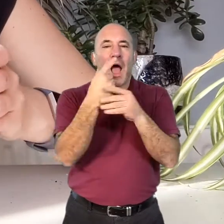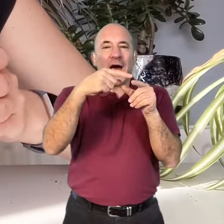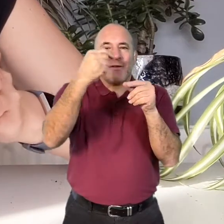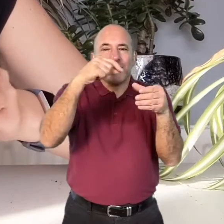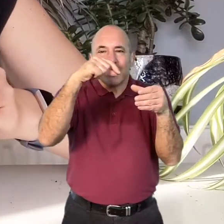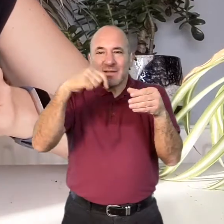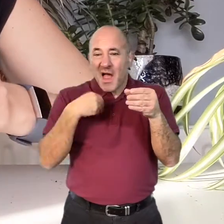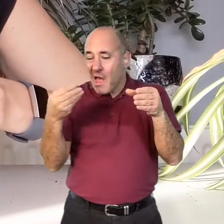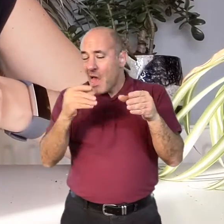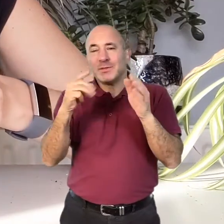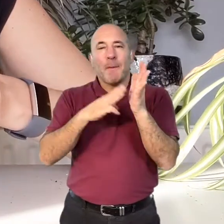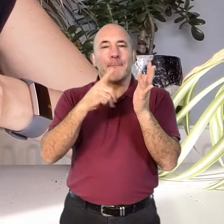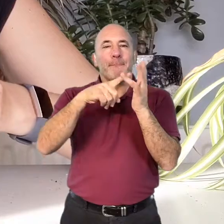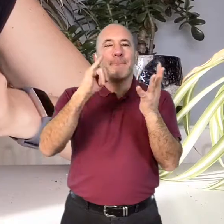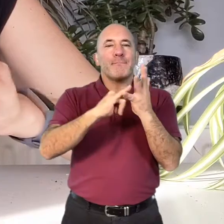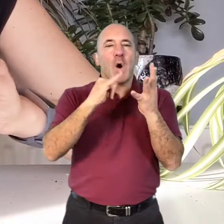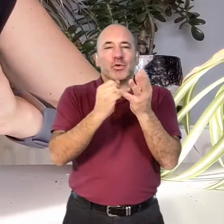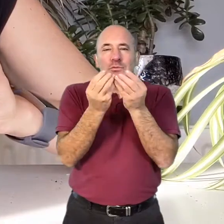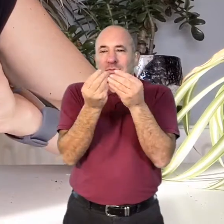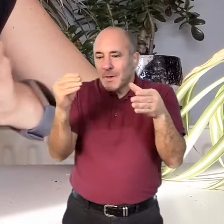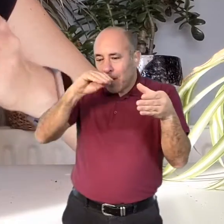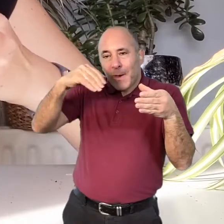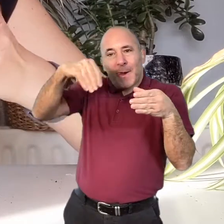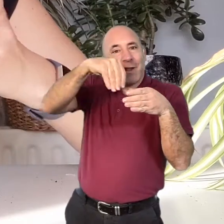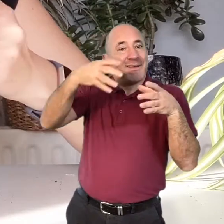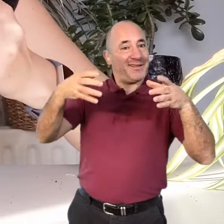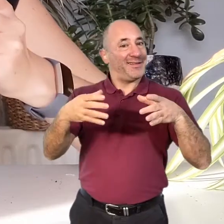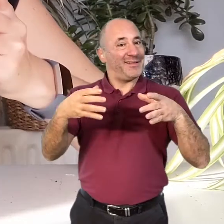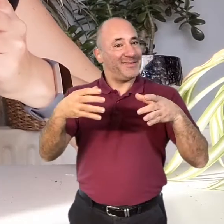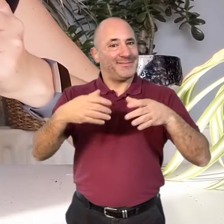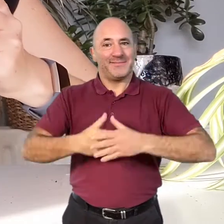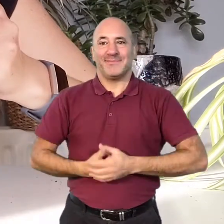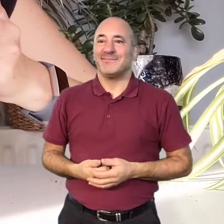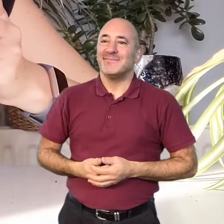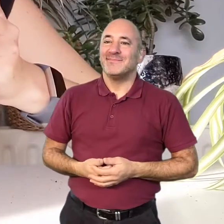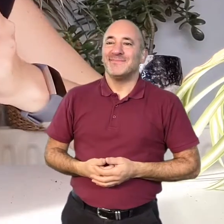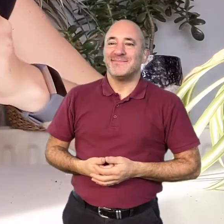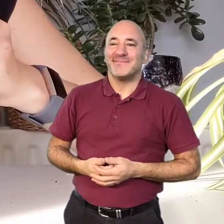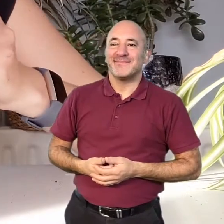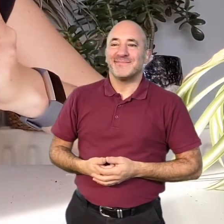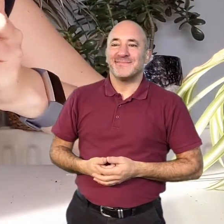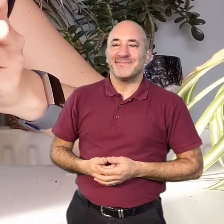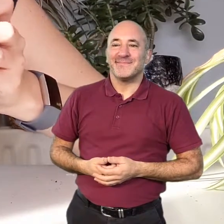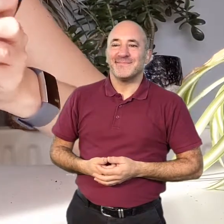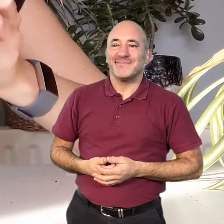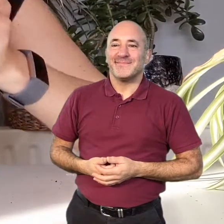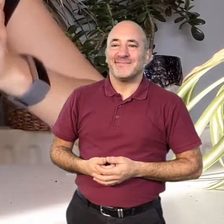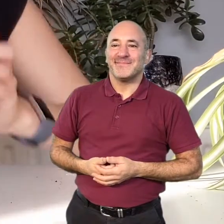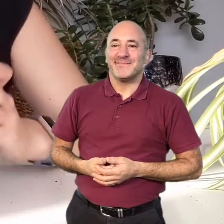few little leafy green plants, and I've also got a little bit of moss in here as